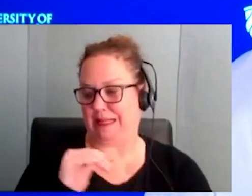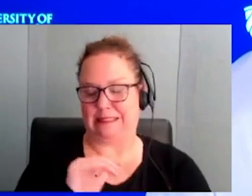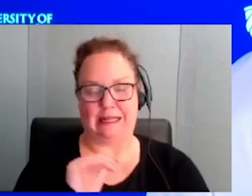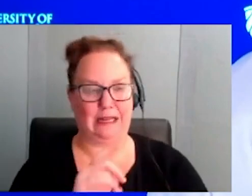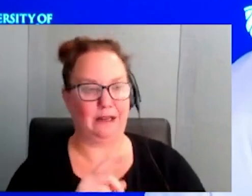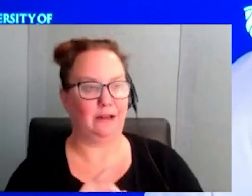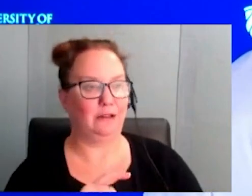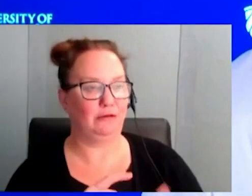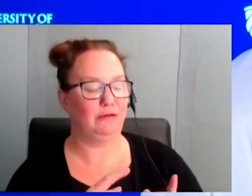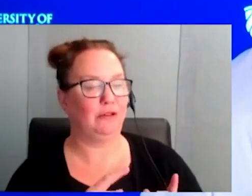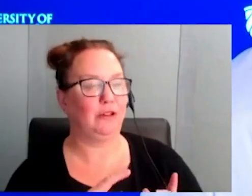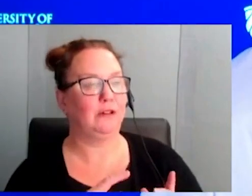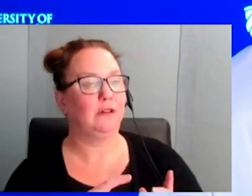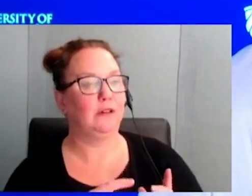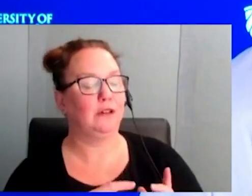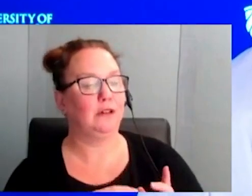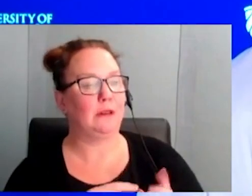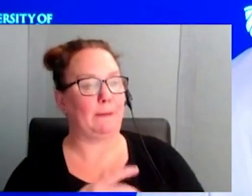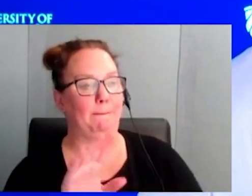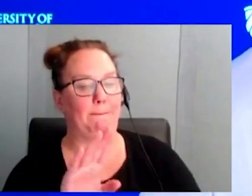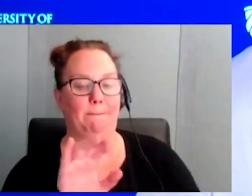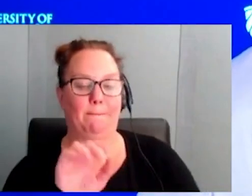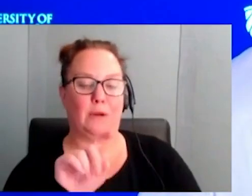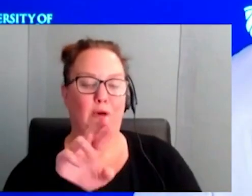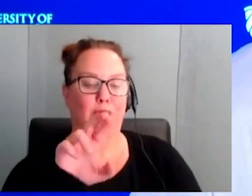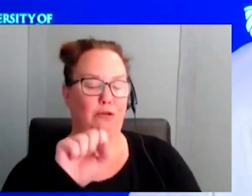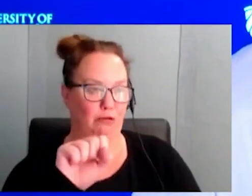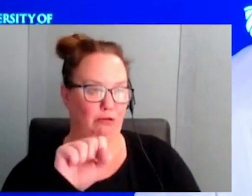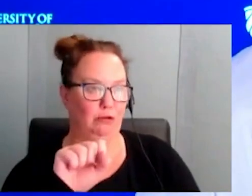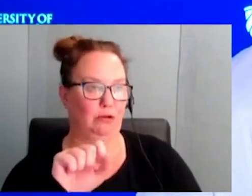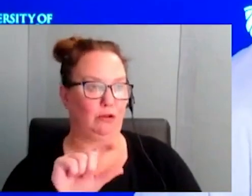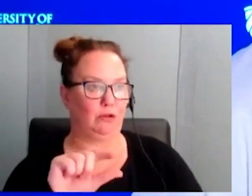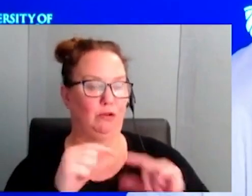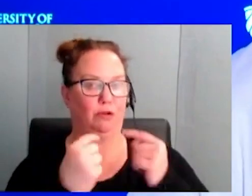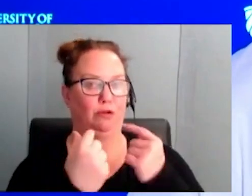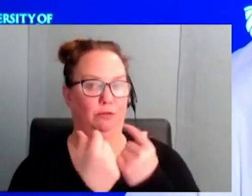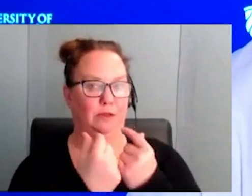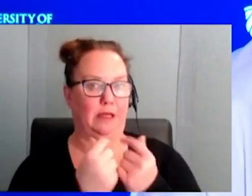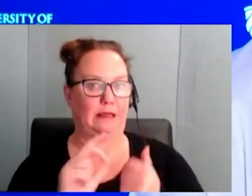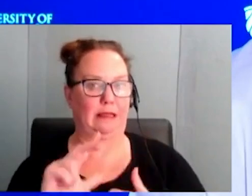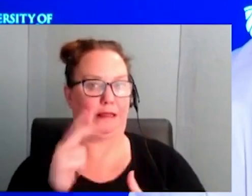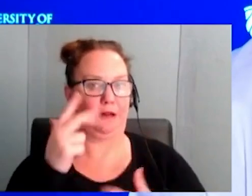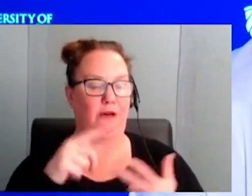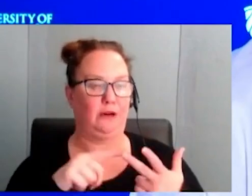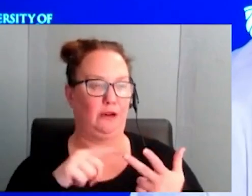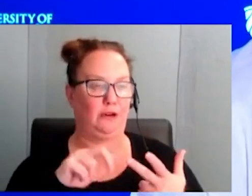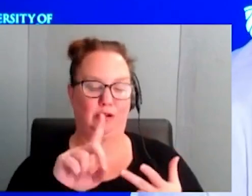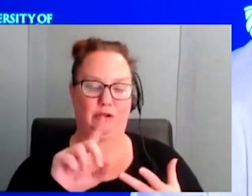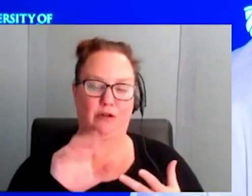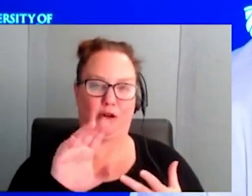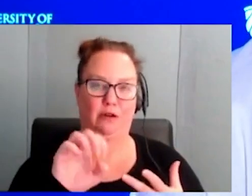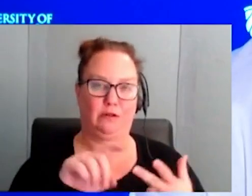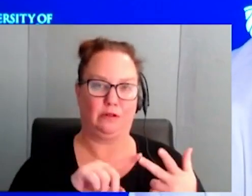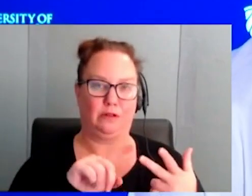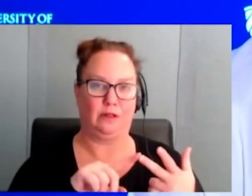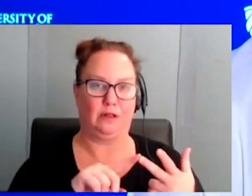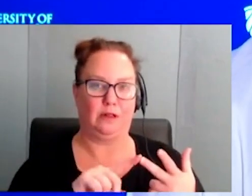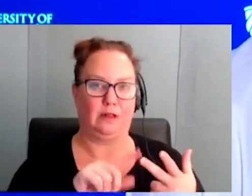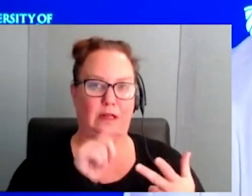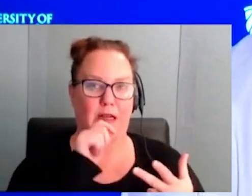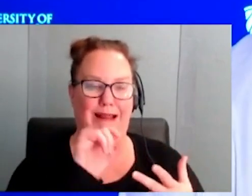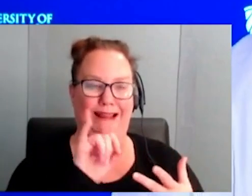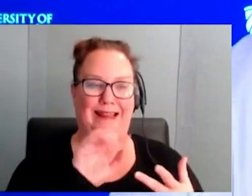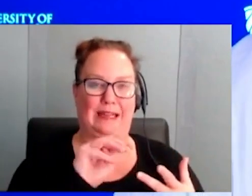the people that got boosters in those booster groups, so that third dose, if you are